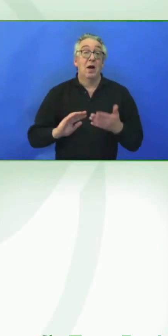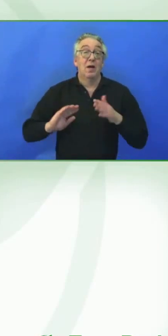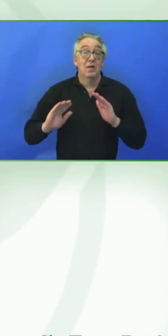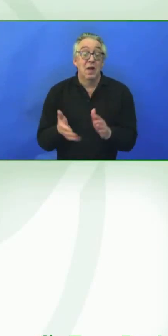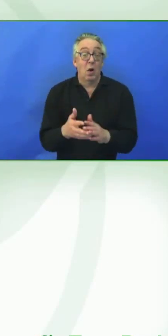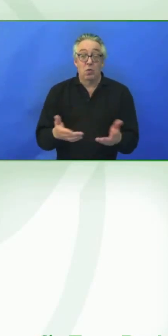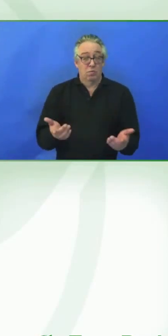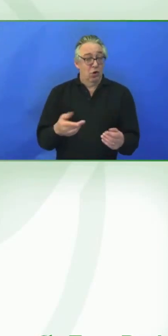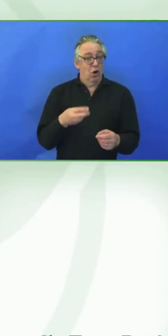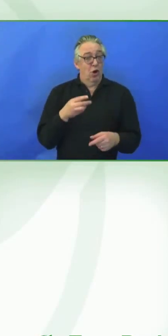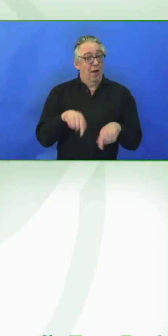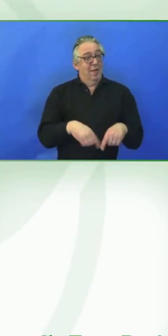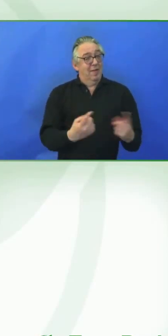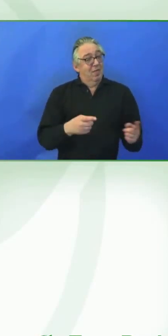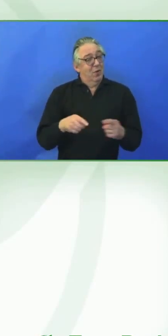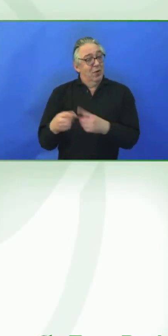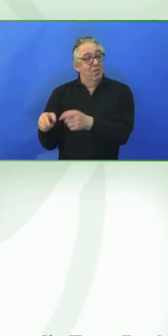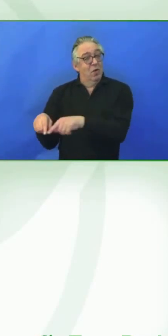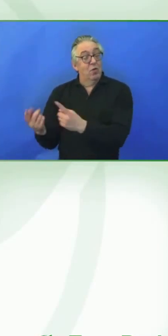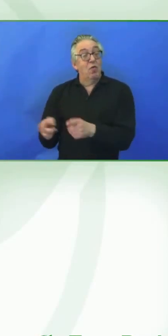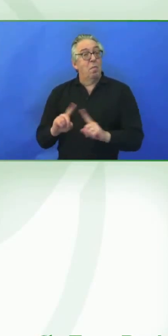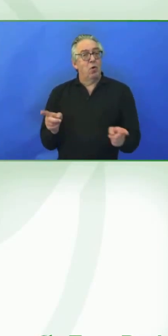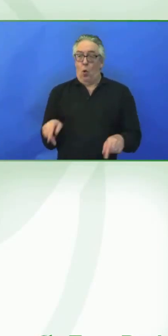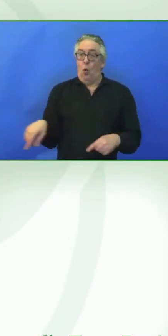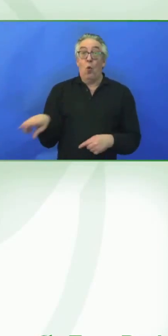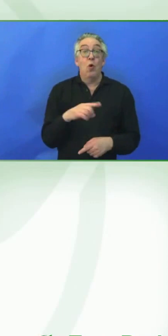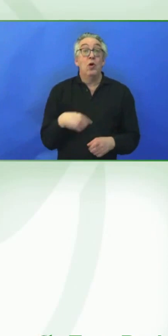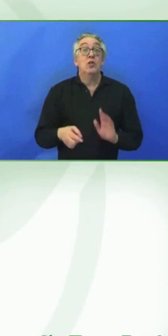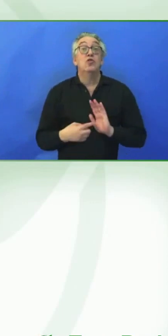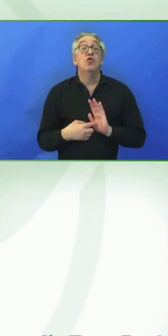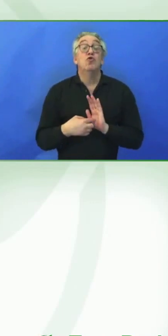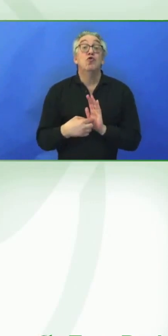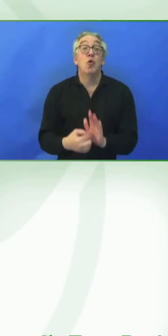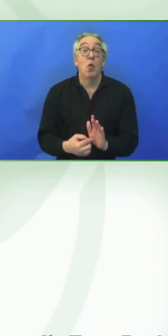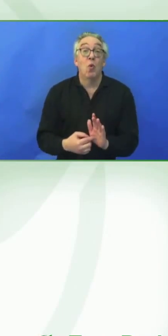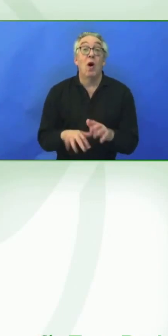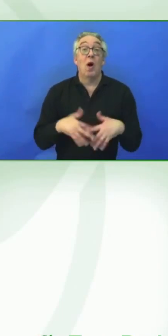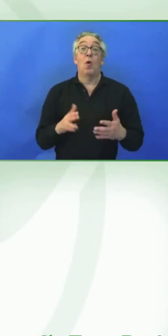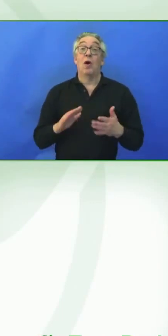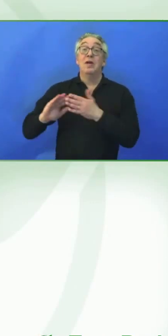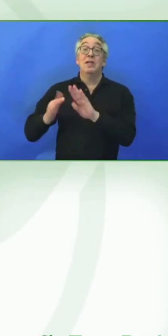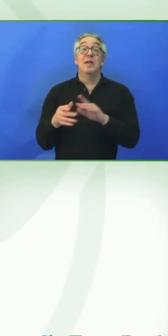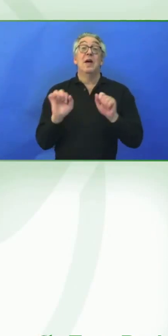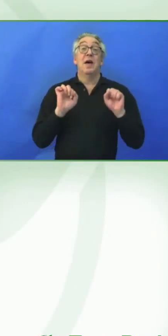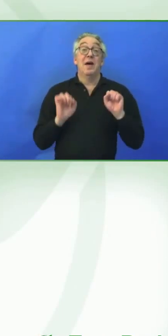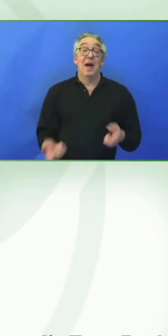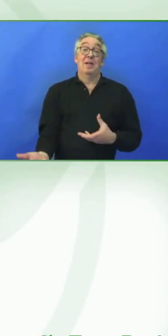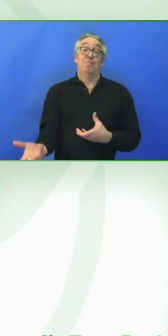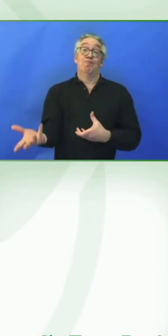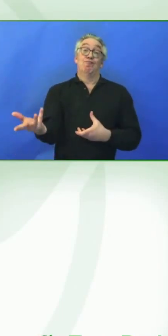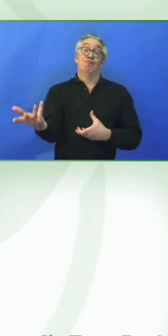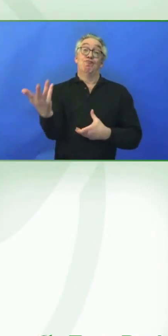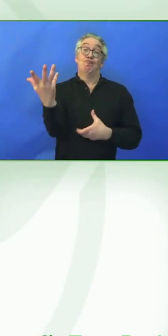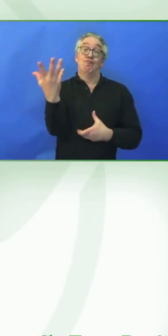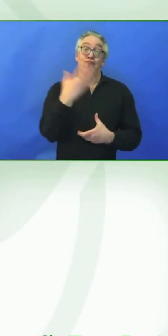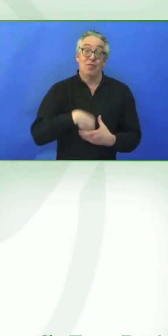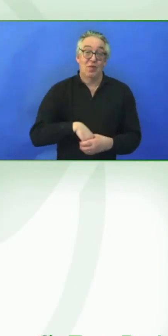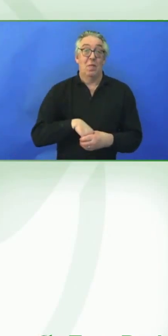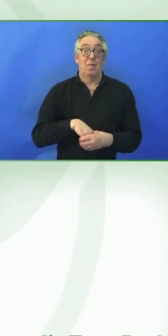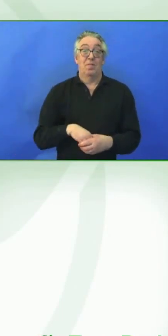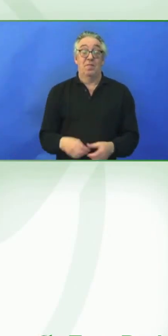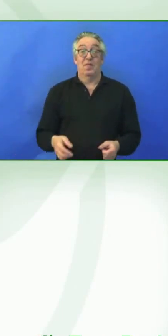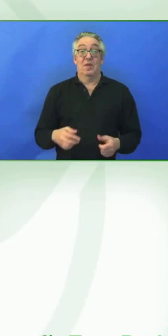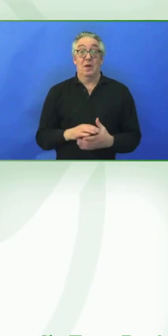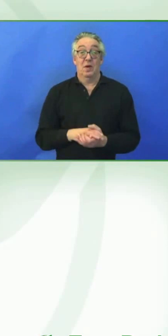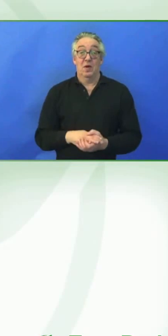in the past. I want to commend the winners and congratulate them. Svaka vam čast in